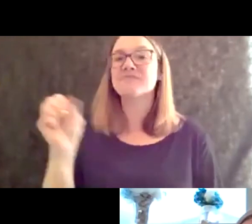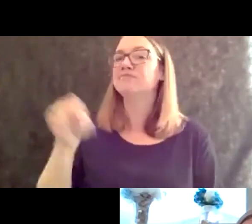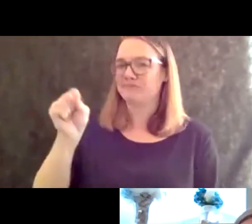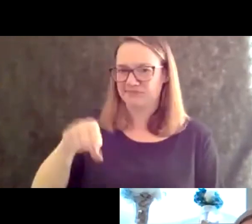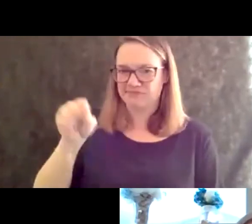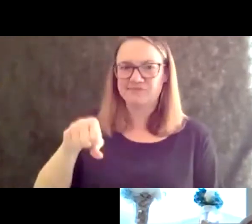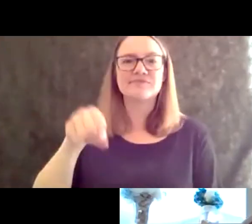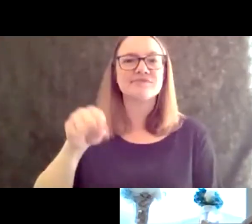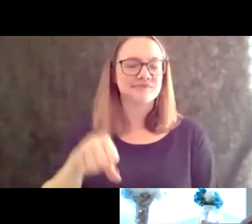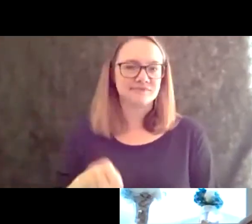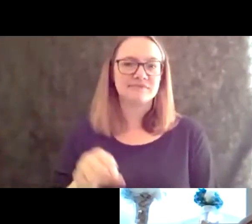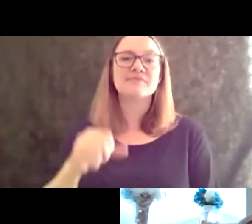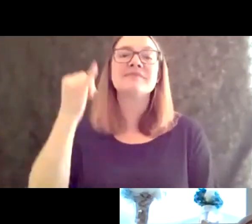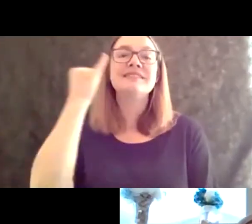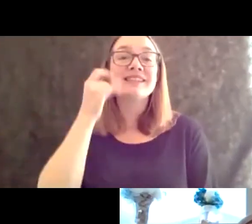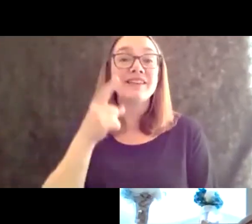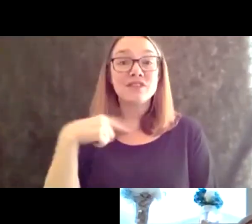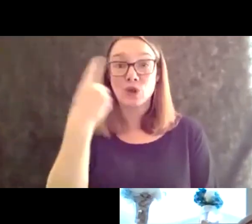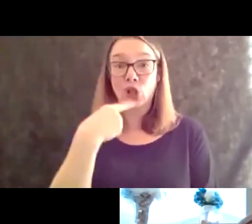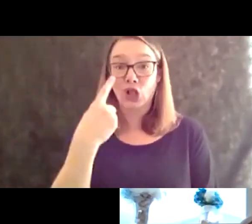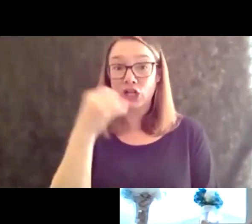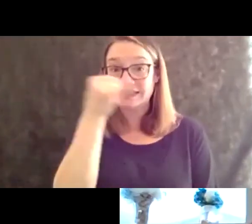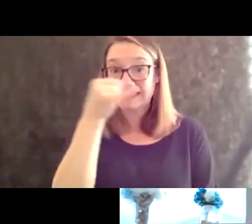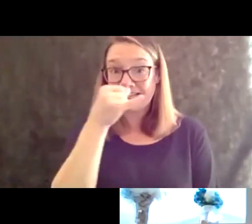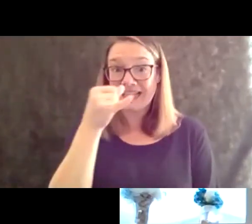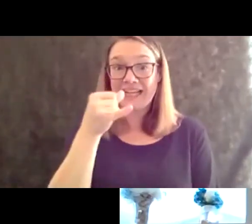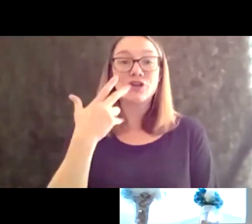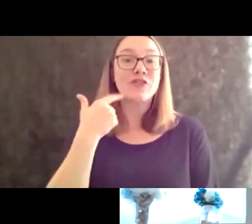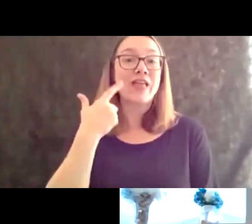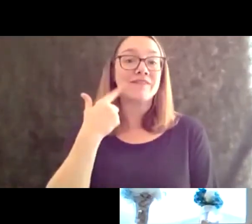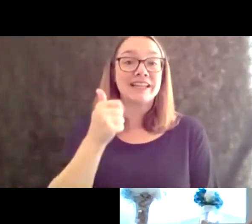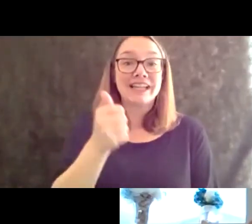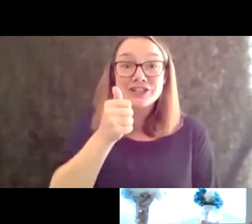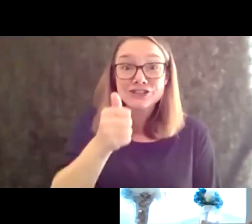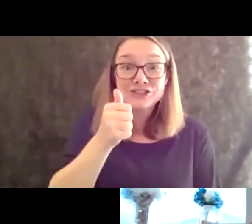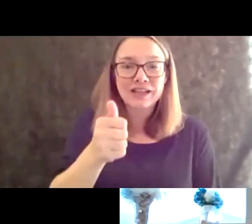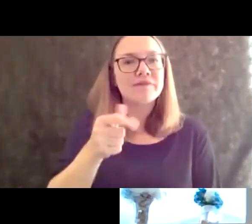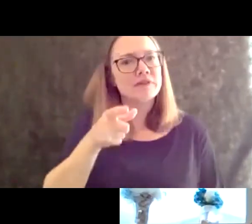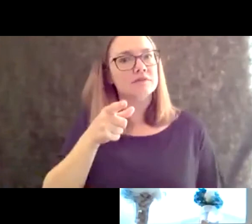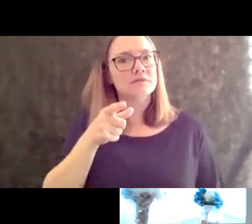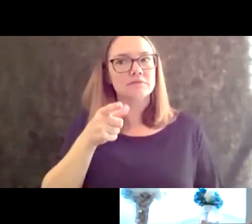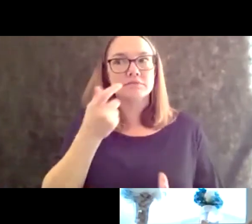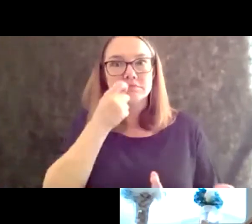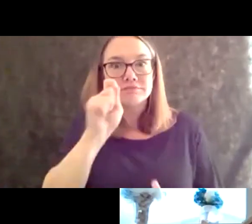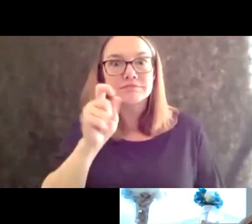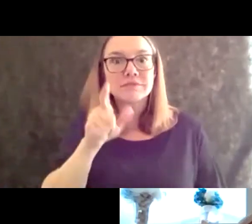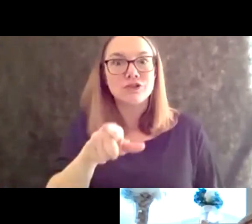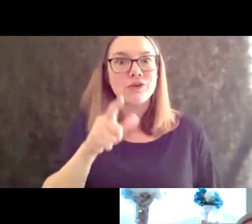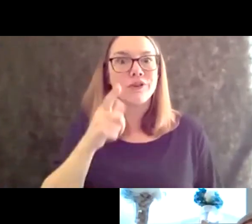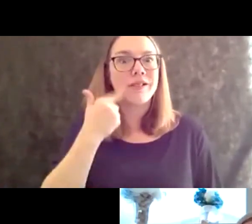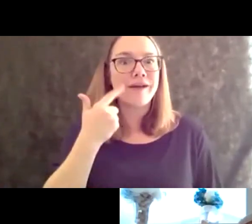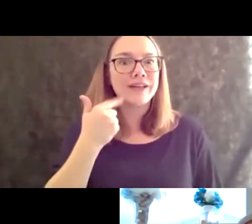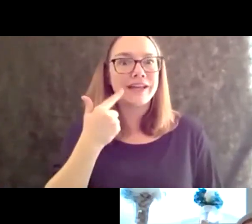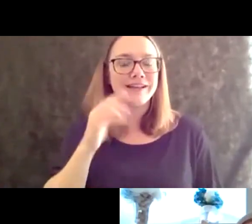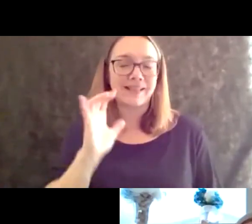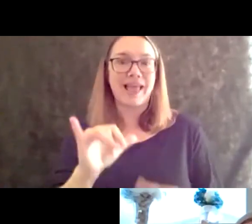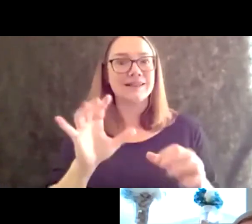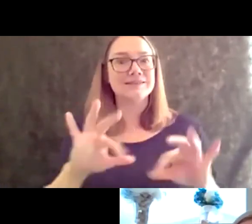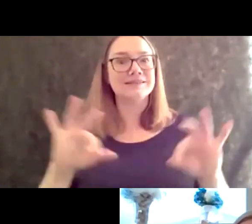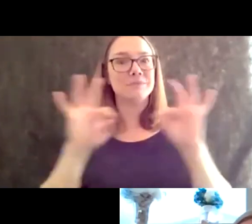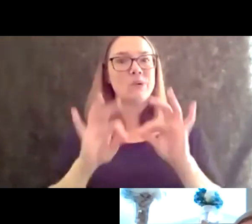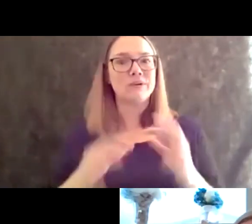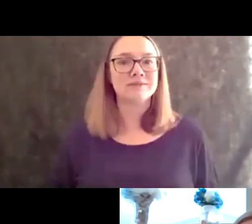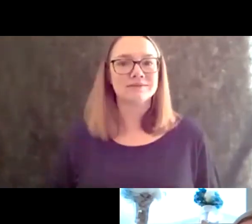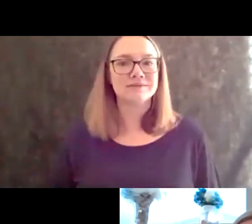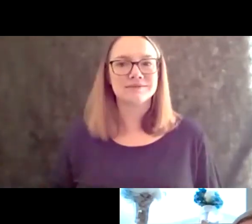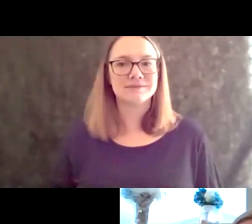relief. If you look silly and you laugh at yourself, you're laughing. Yeah, mm-hmm. That's what's important. That's